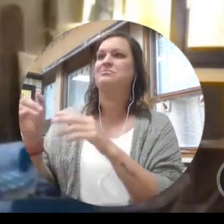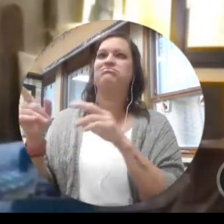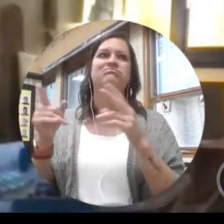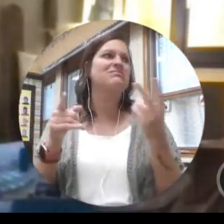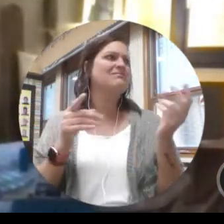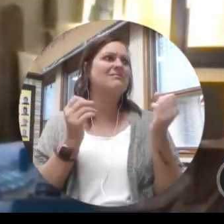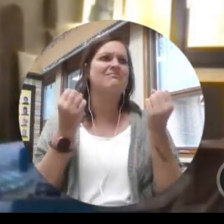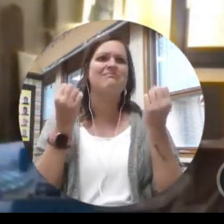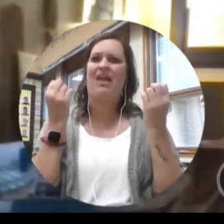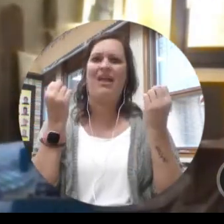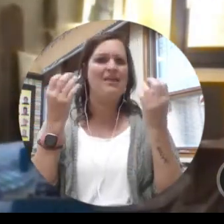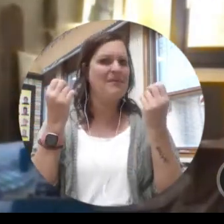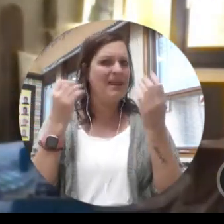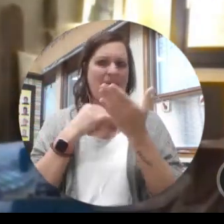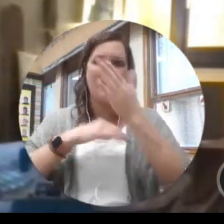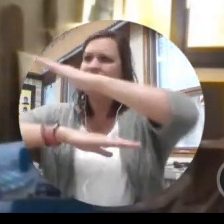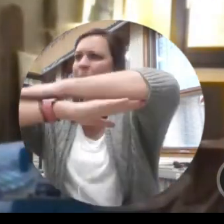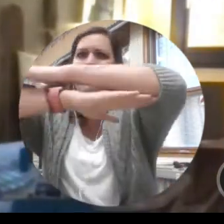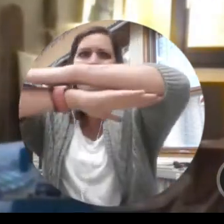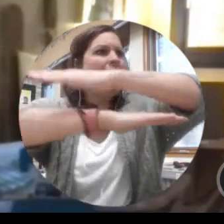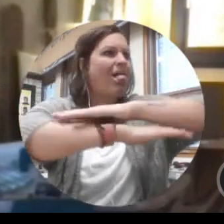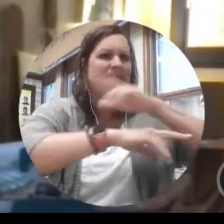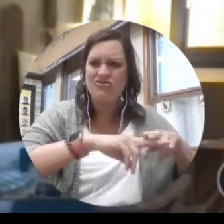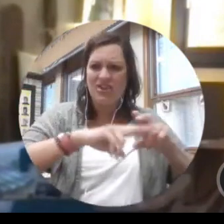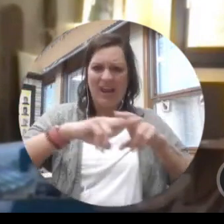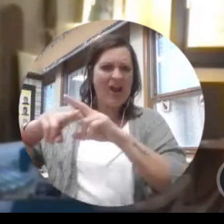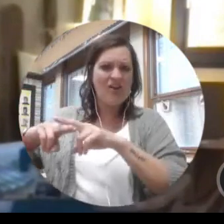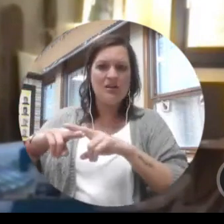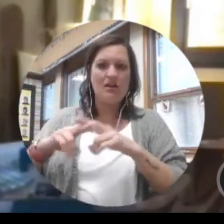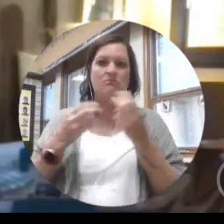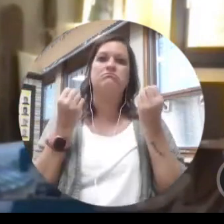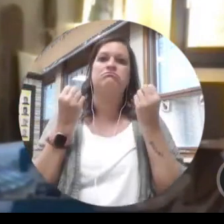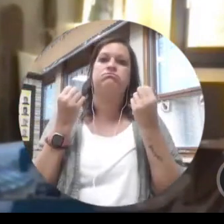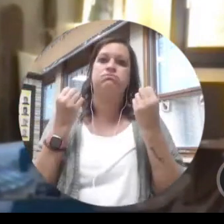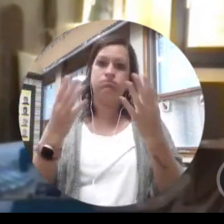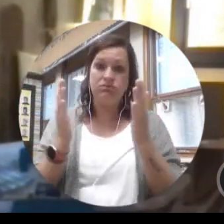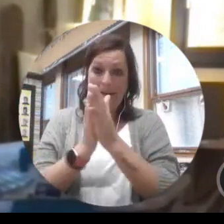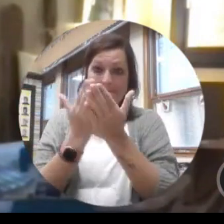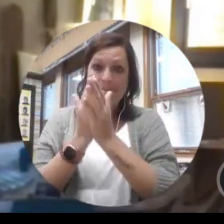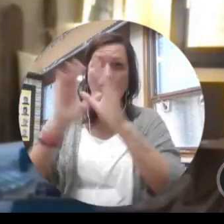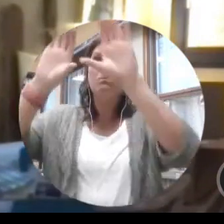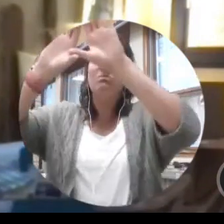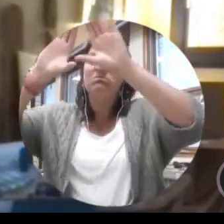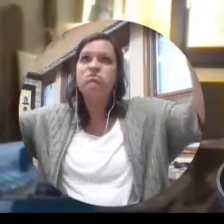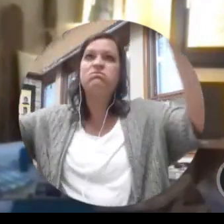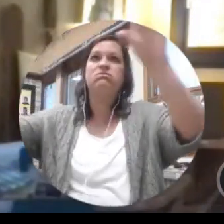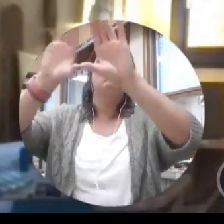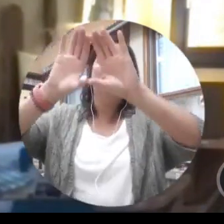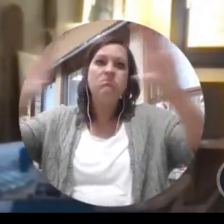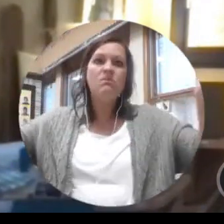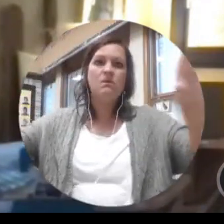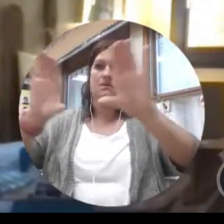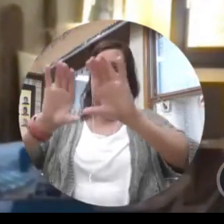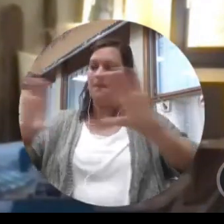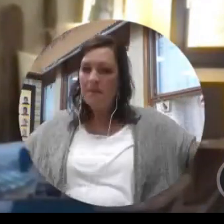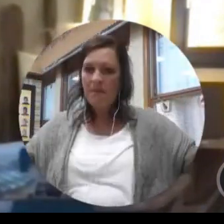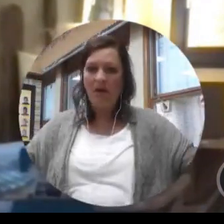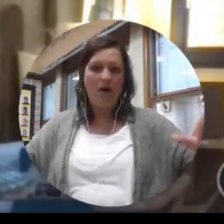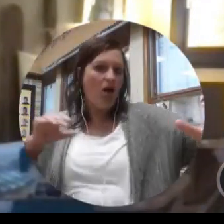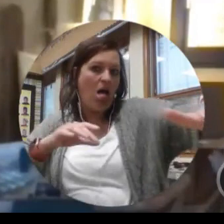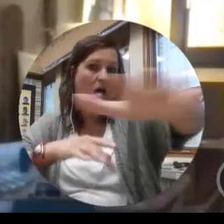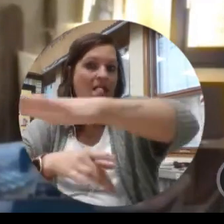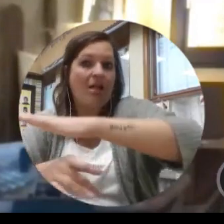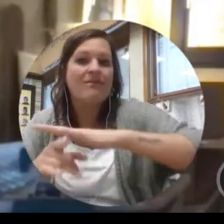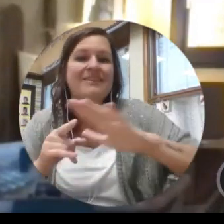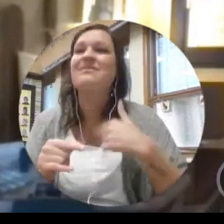the banks of computers, and so many rows of books. I took a deep breath of that wonderful book smell, trying to hold